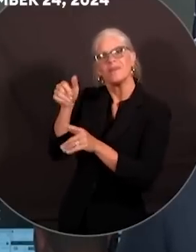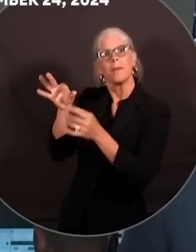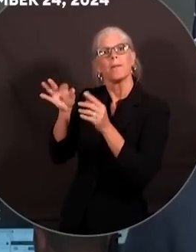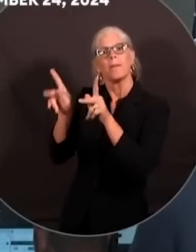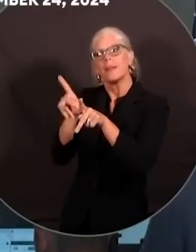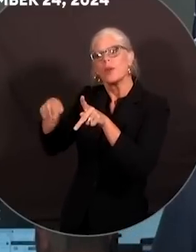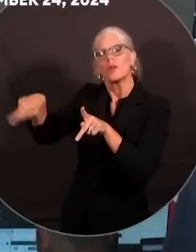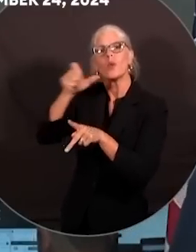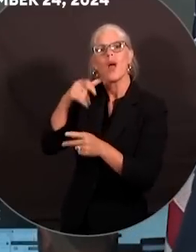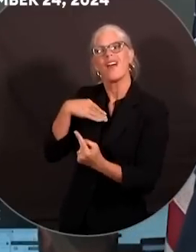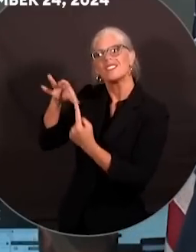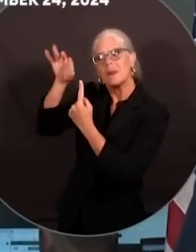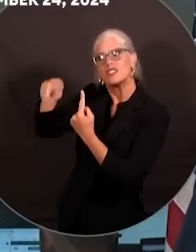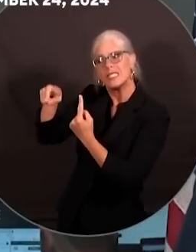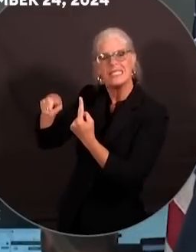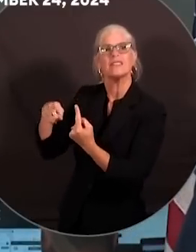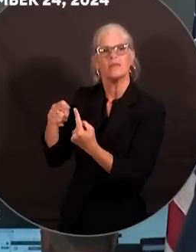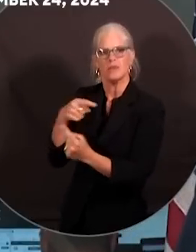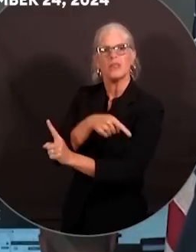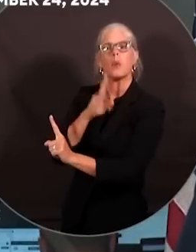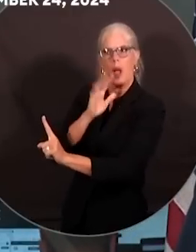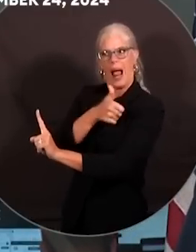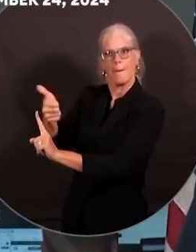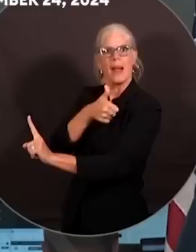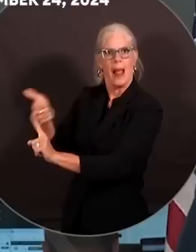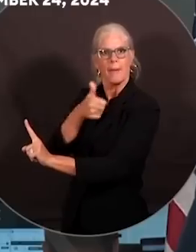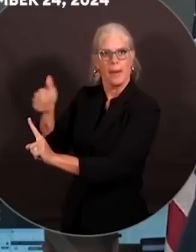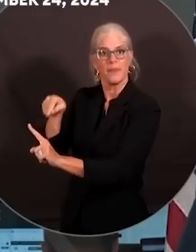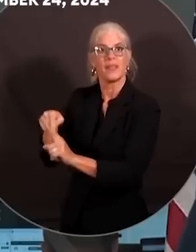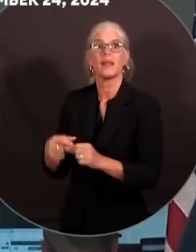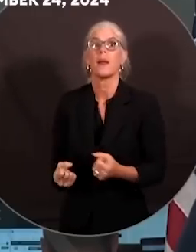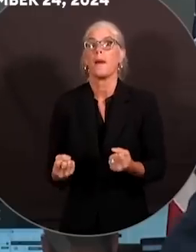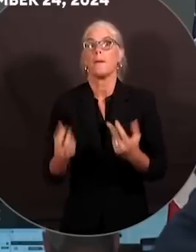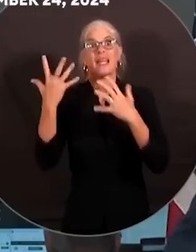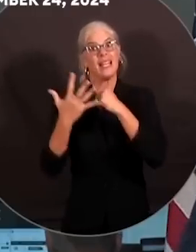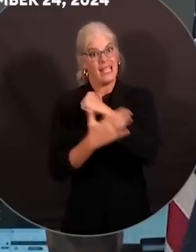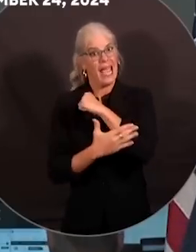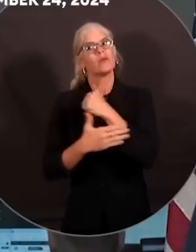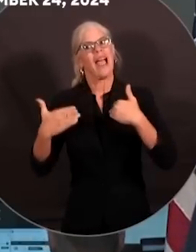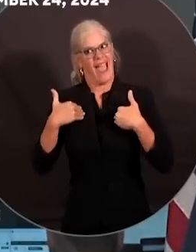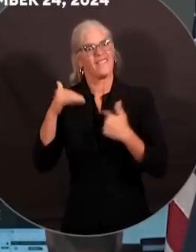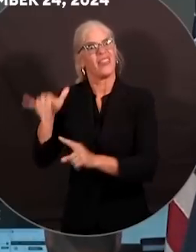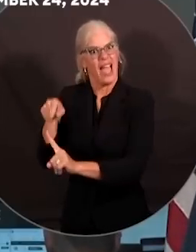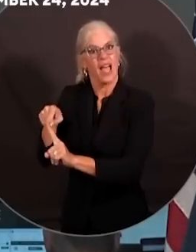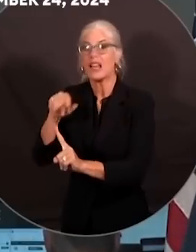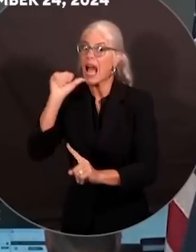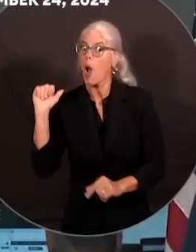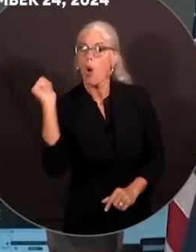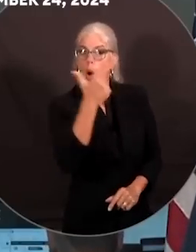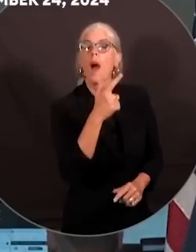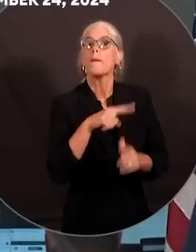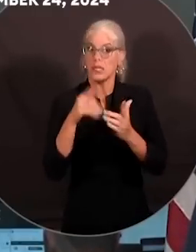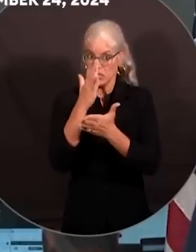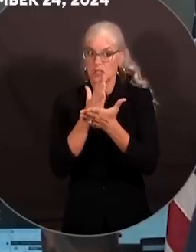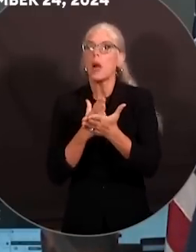need further assistance. Many counties, not all, but many counties have a door-to-door service that they will come to your home, they will